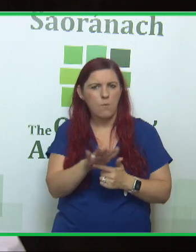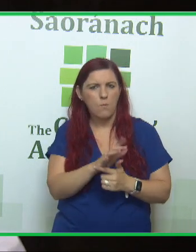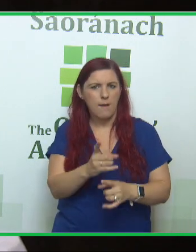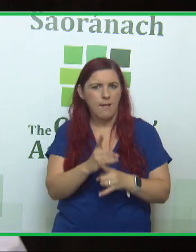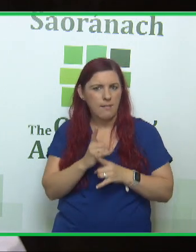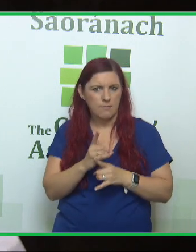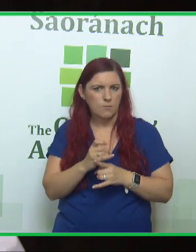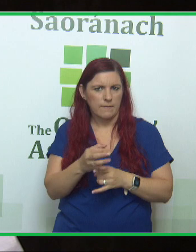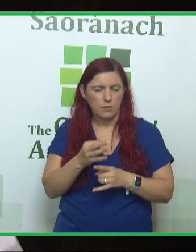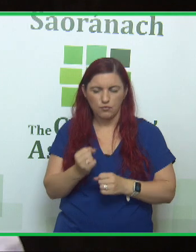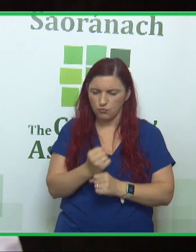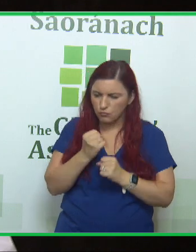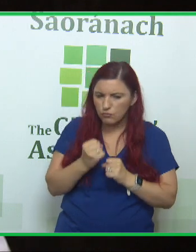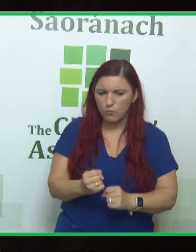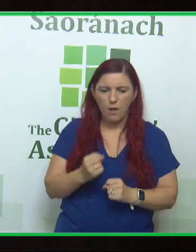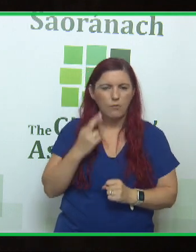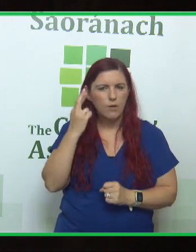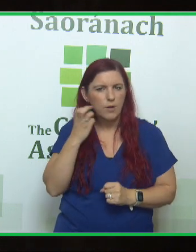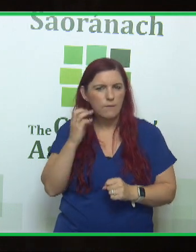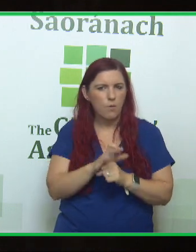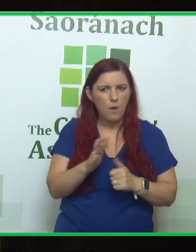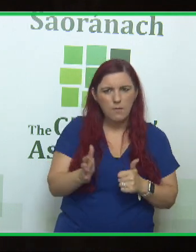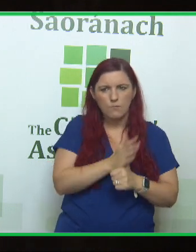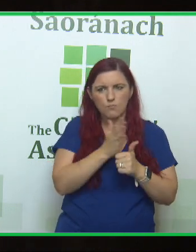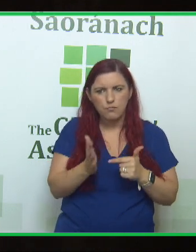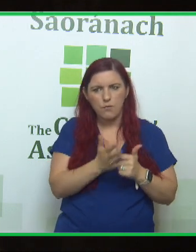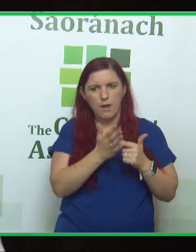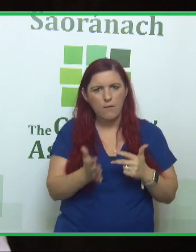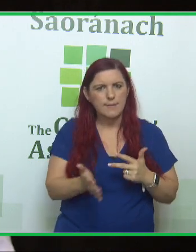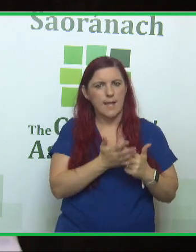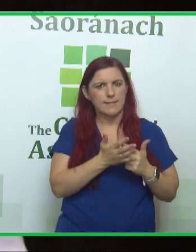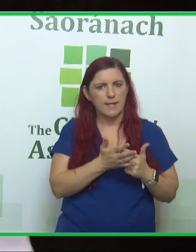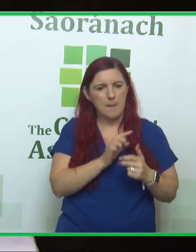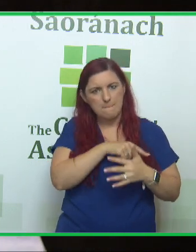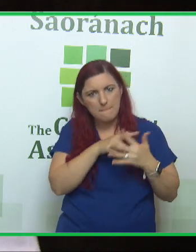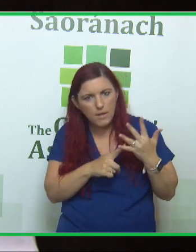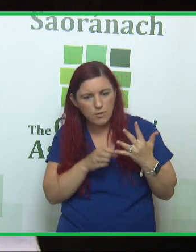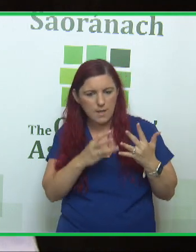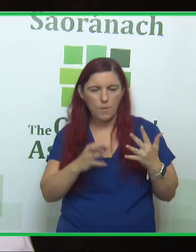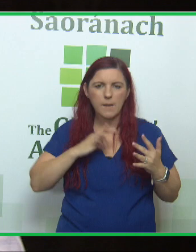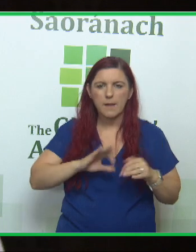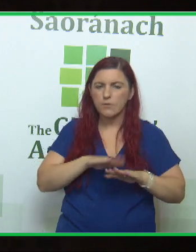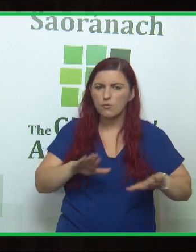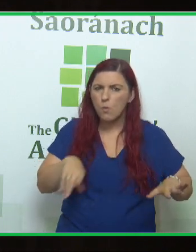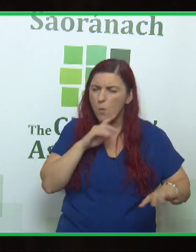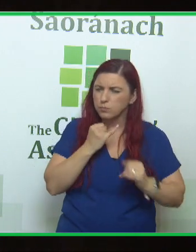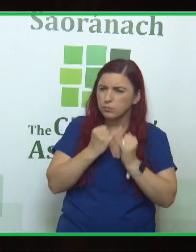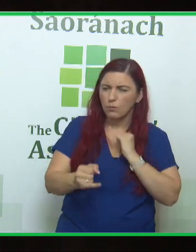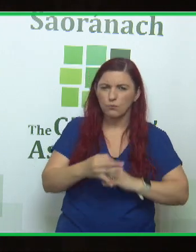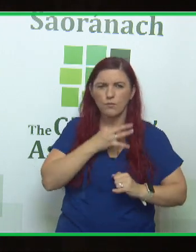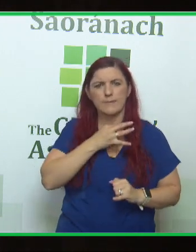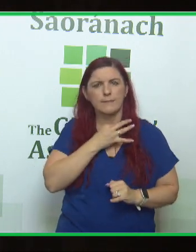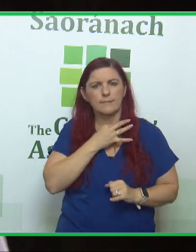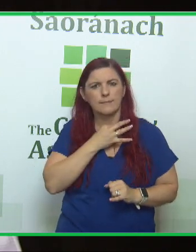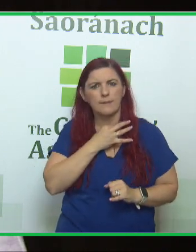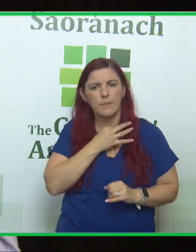provide a strong rationale for prioritising measures that benefit children who are most at risk of being impacted